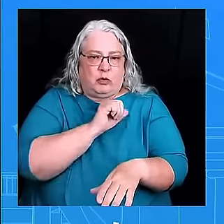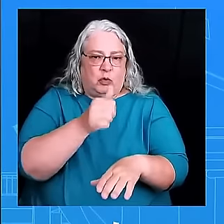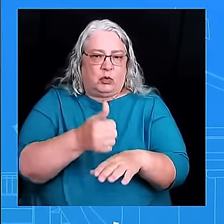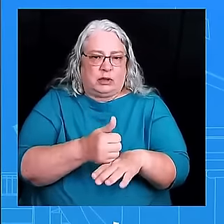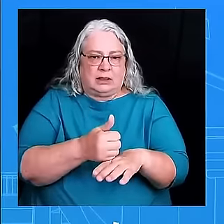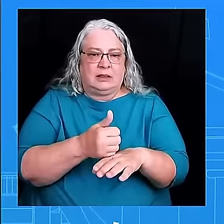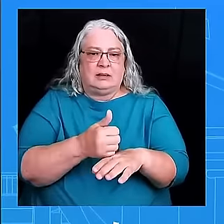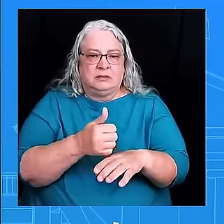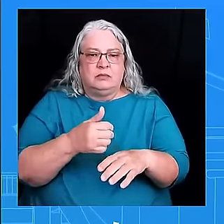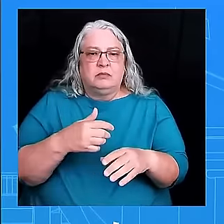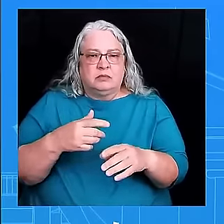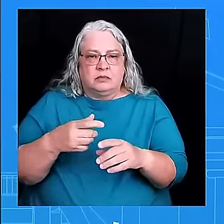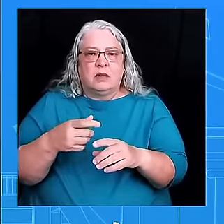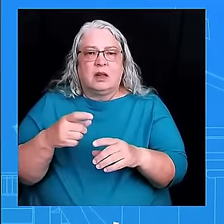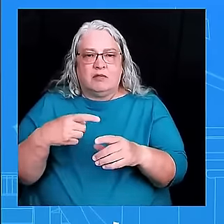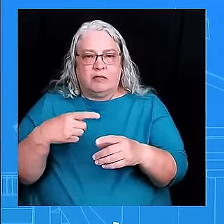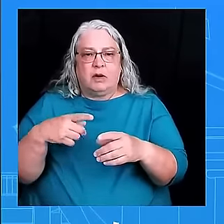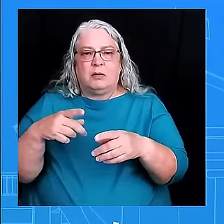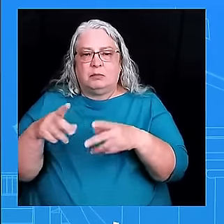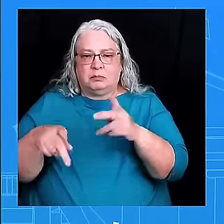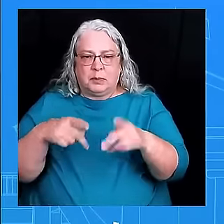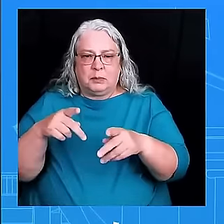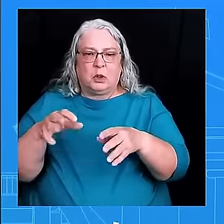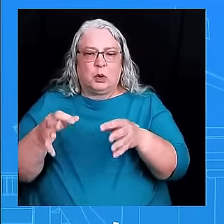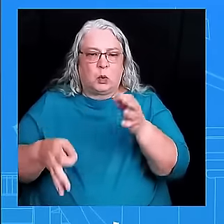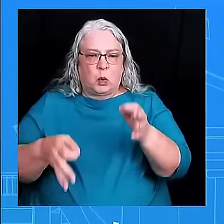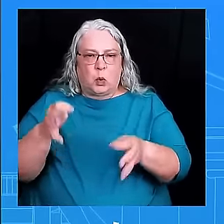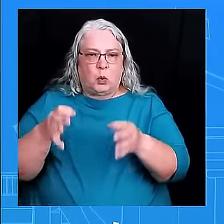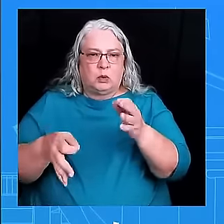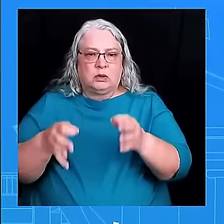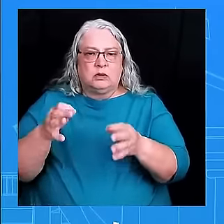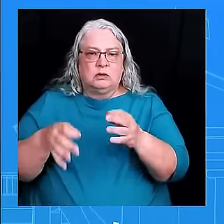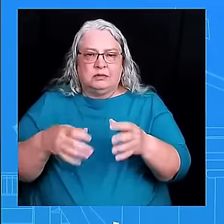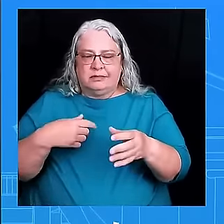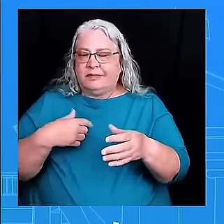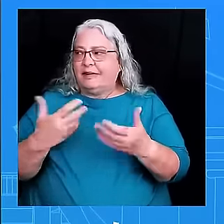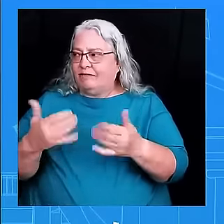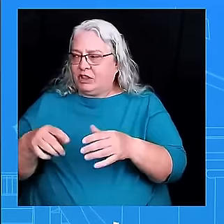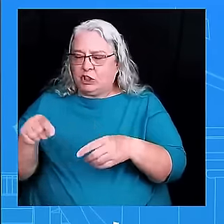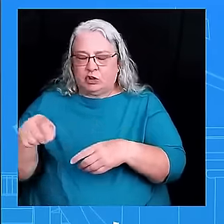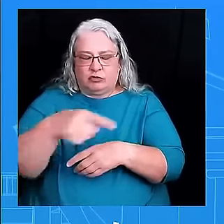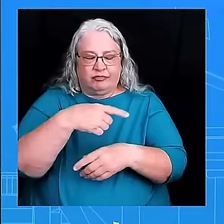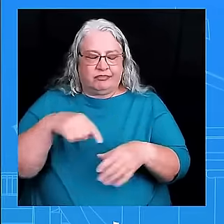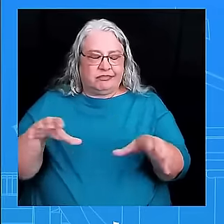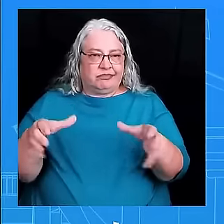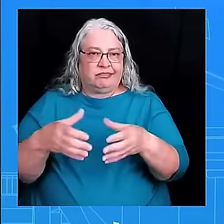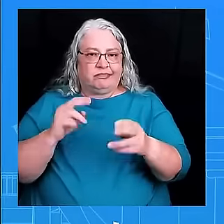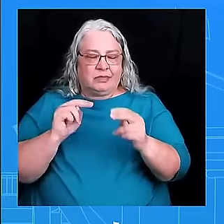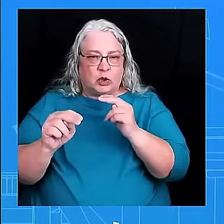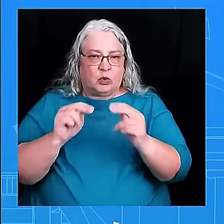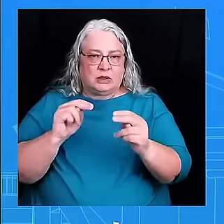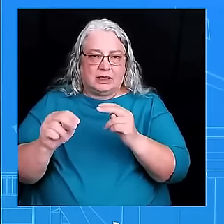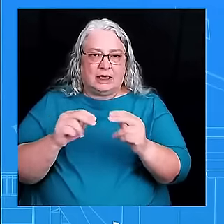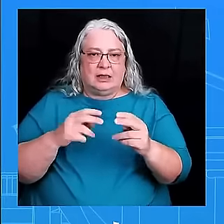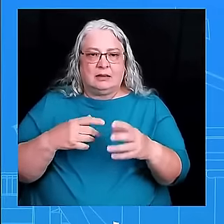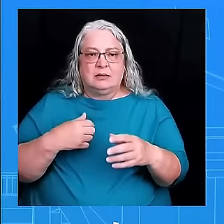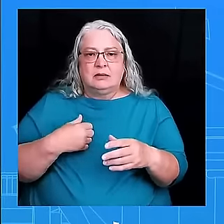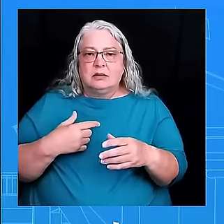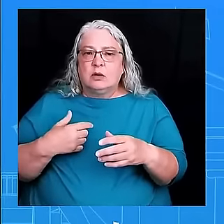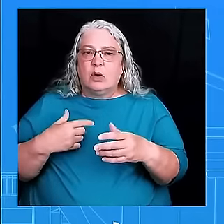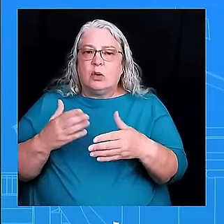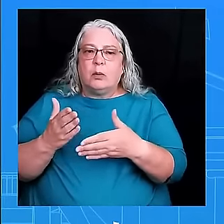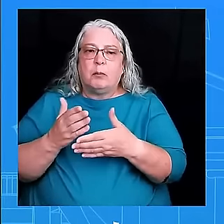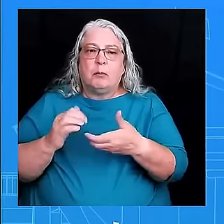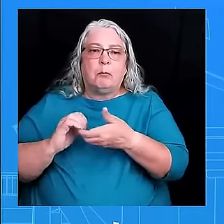And we had no role in that process. The president had no role, the vice president had no role, I had no role, the White House had no role, and we were